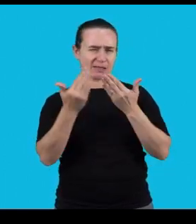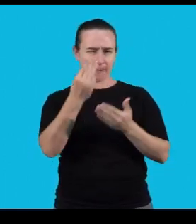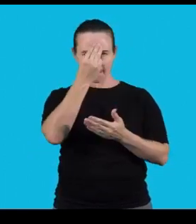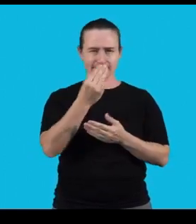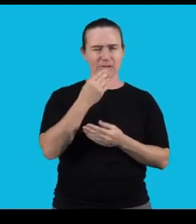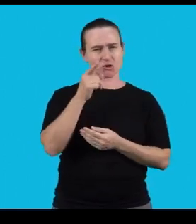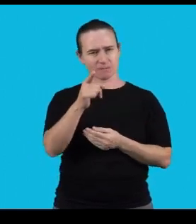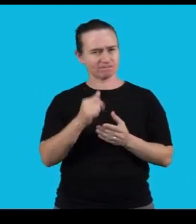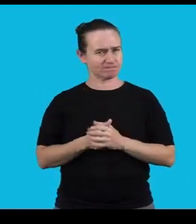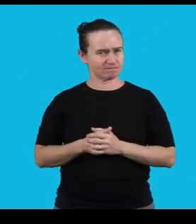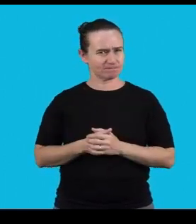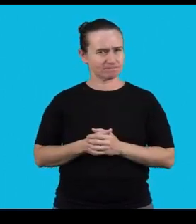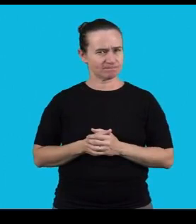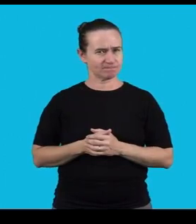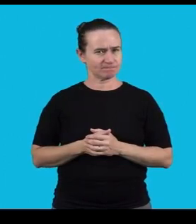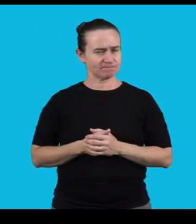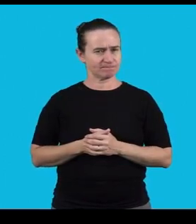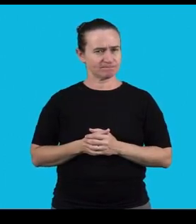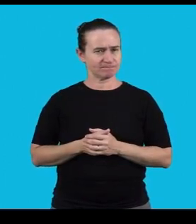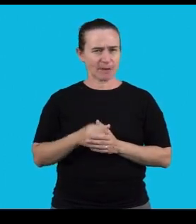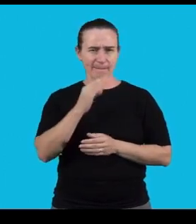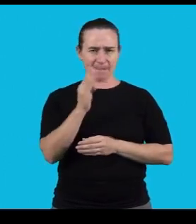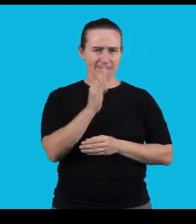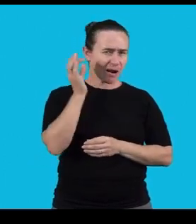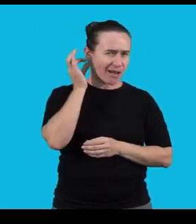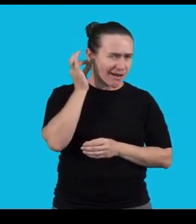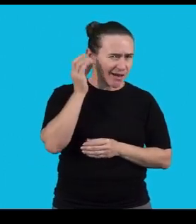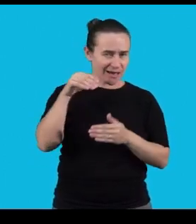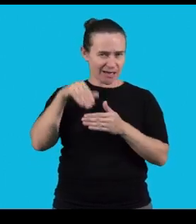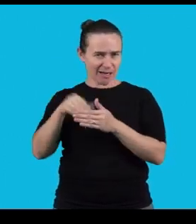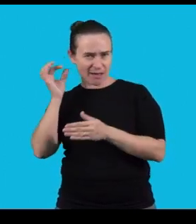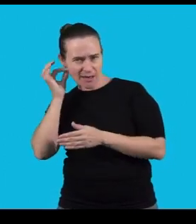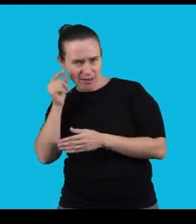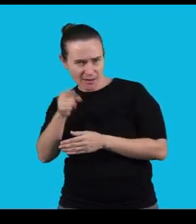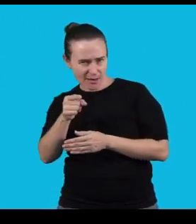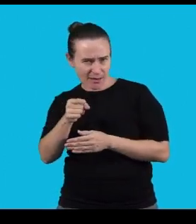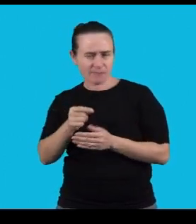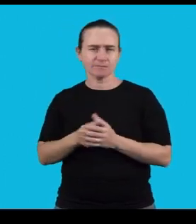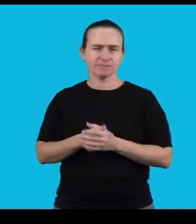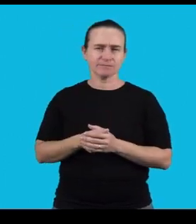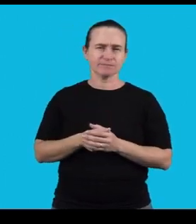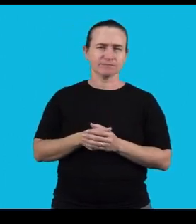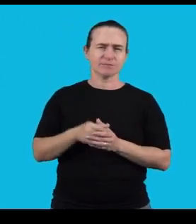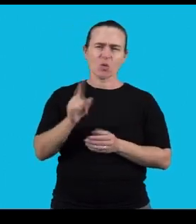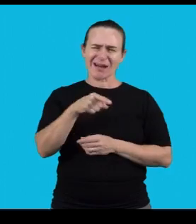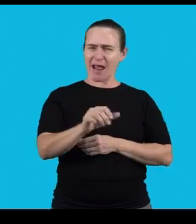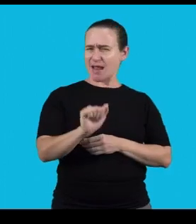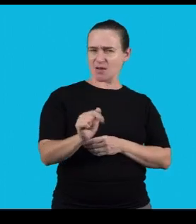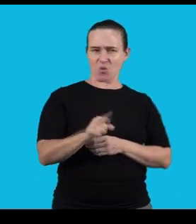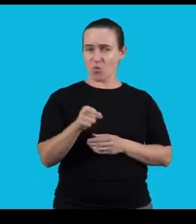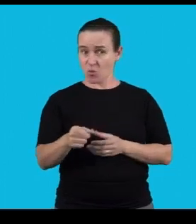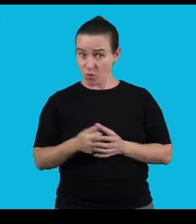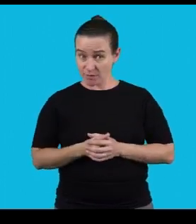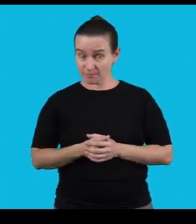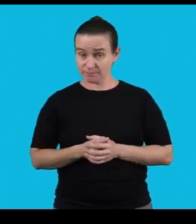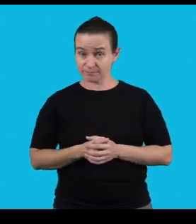diagram, and this diagram is only showing us the middle ear and the inner ear, and you tell us what is part A. Part A, you